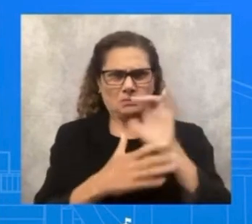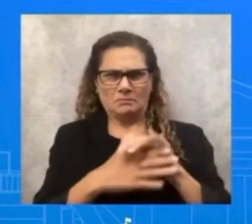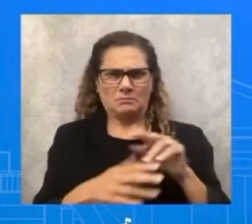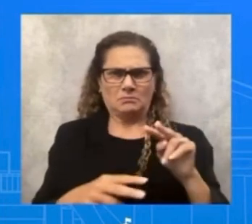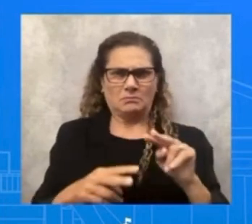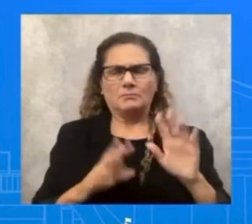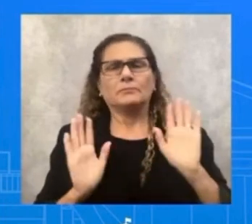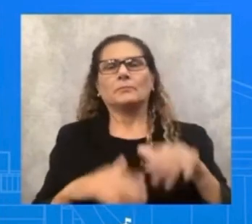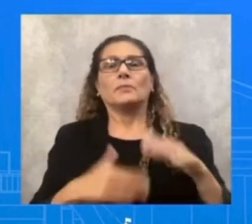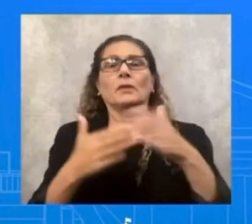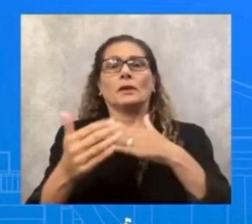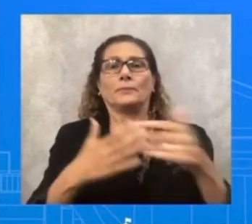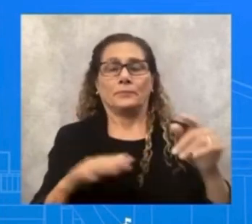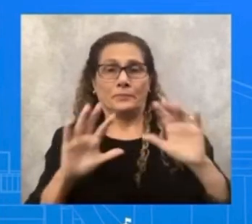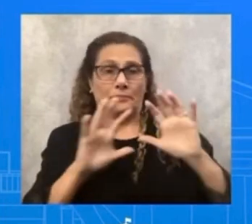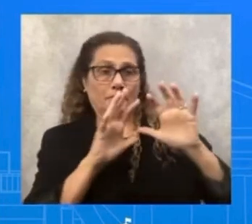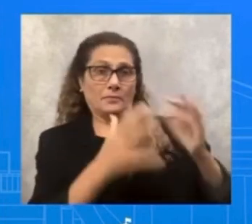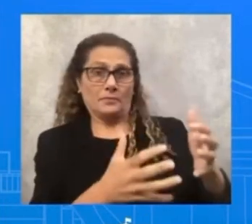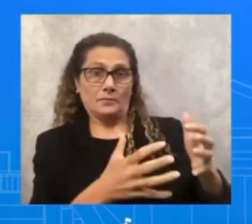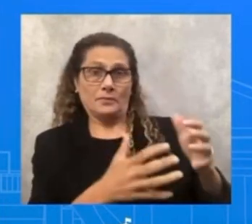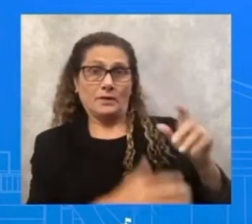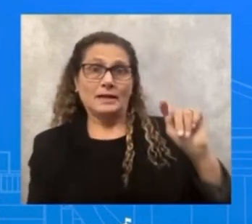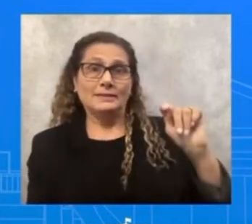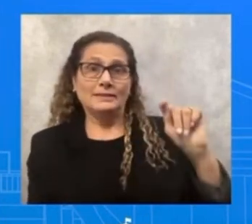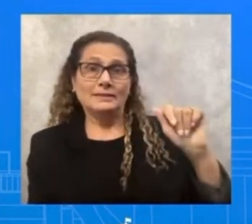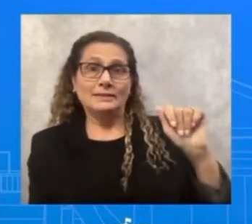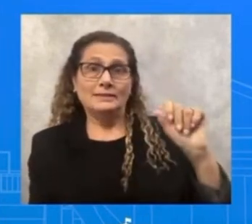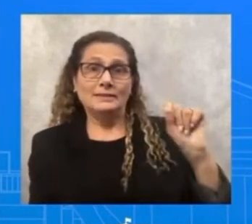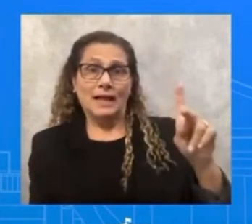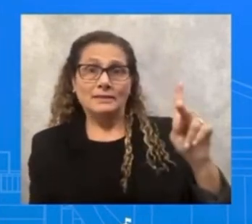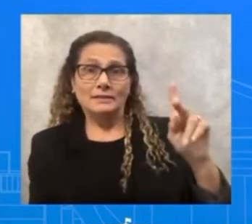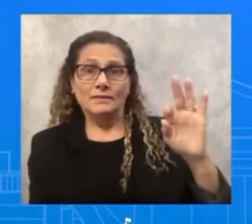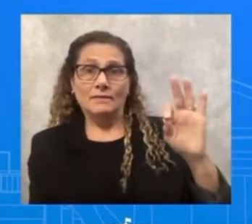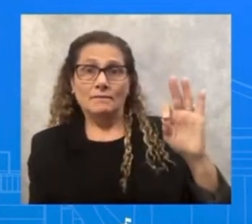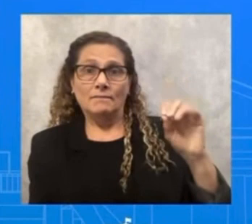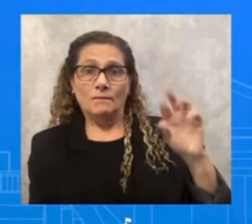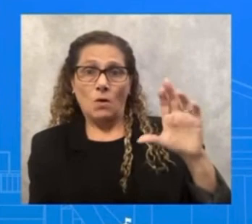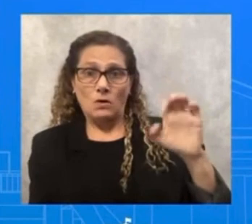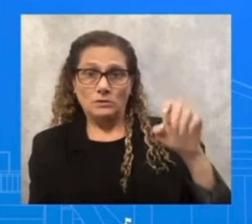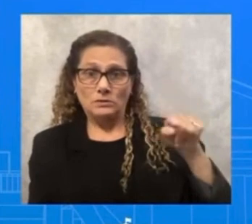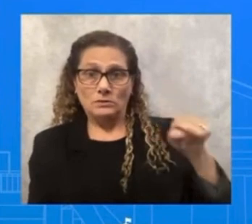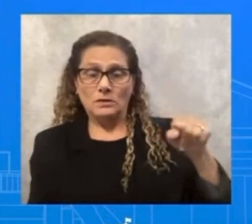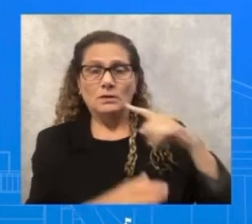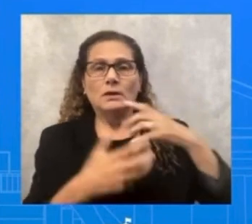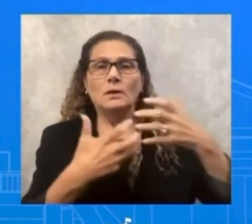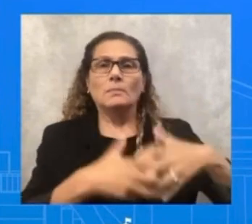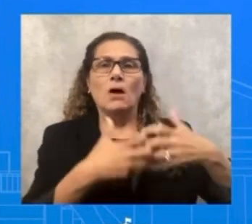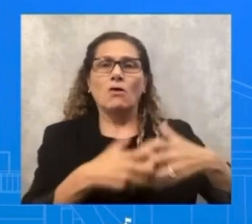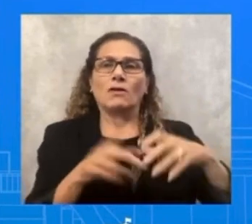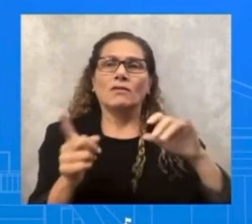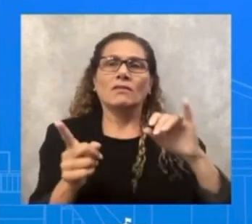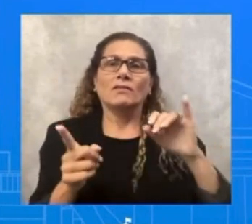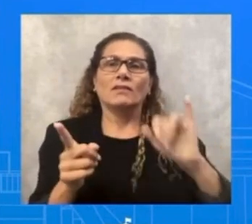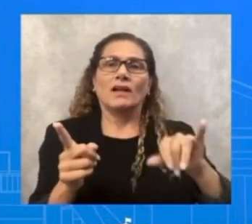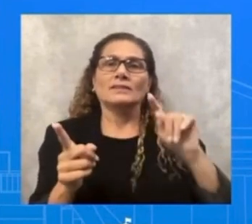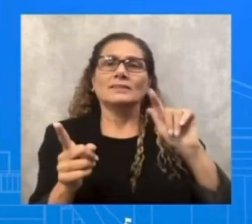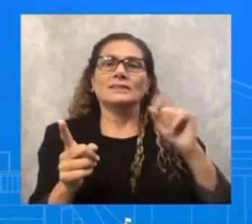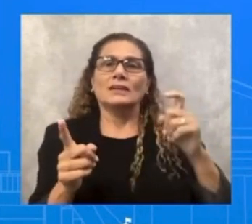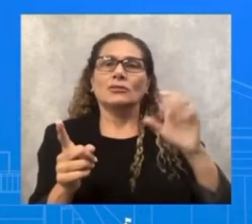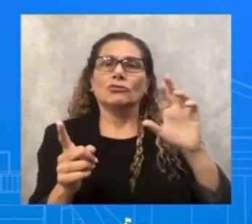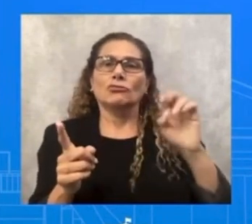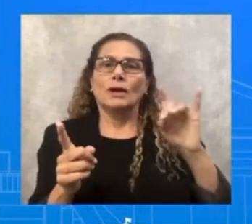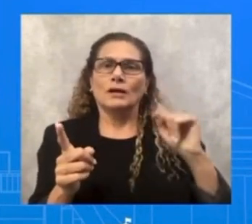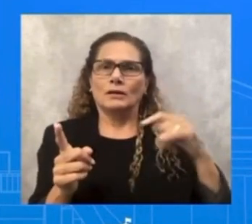been a greater take-up of the manufacturing tax credit that they anticipated last summer when they did their